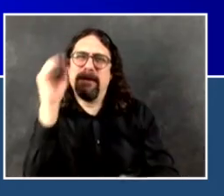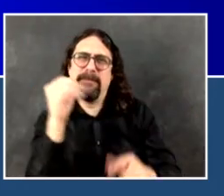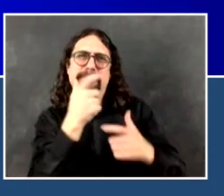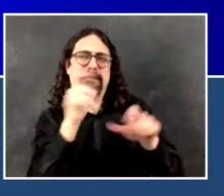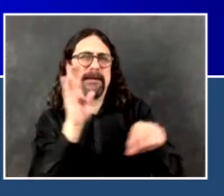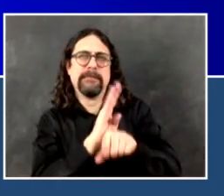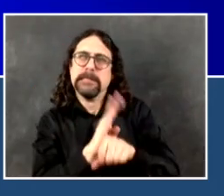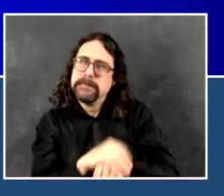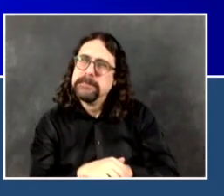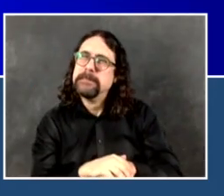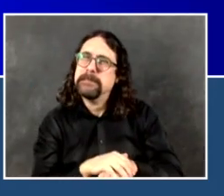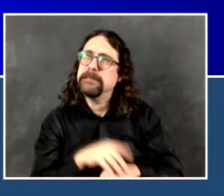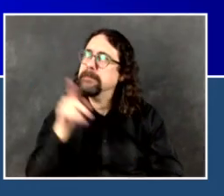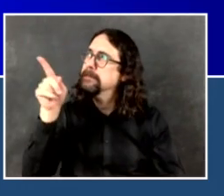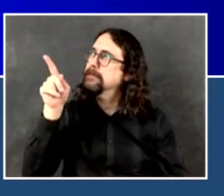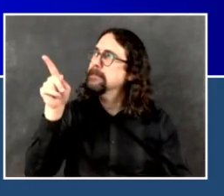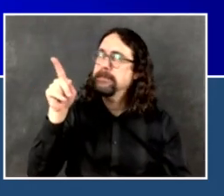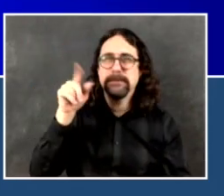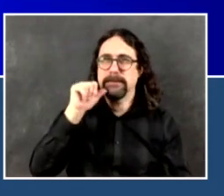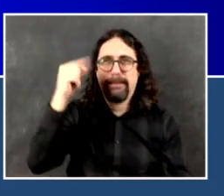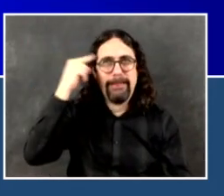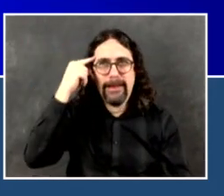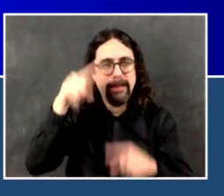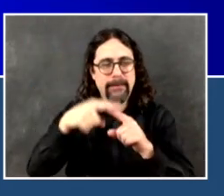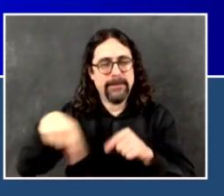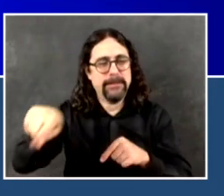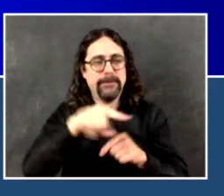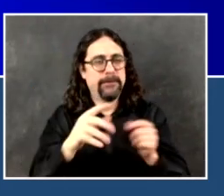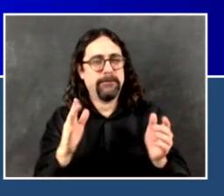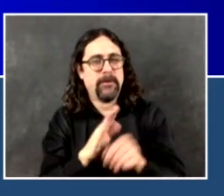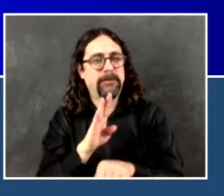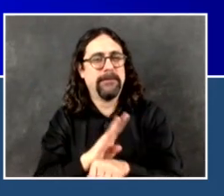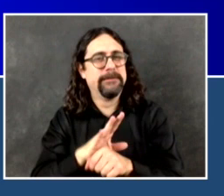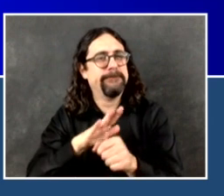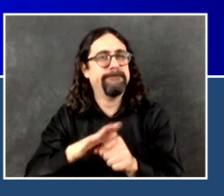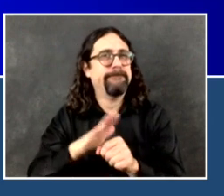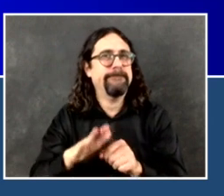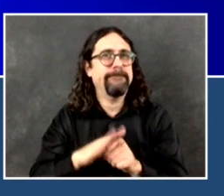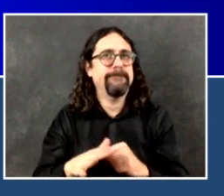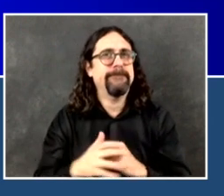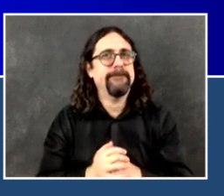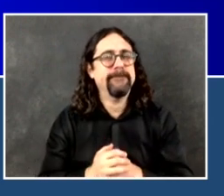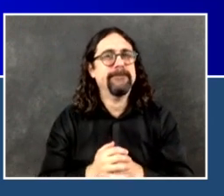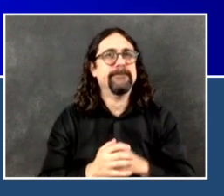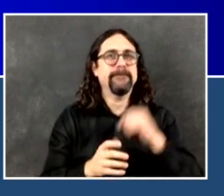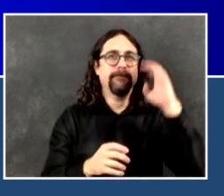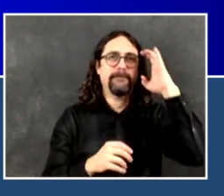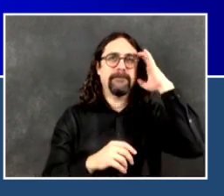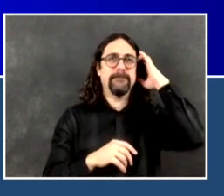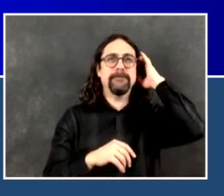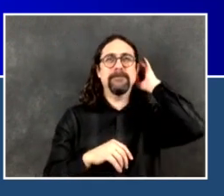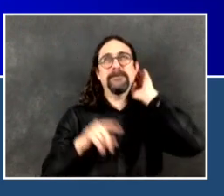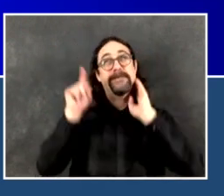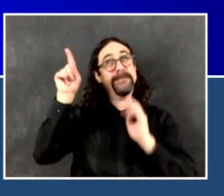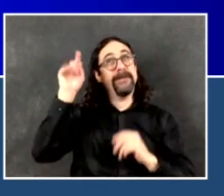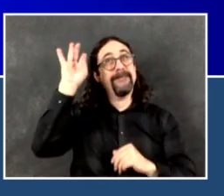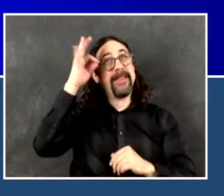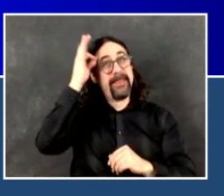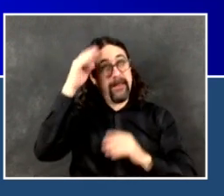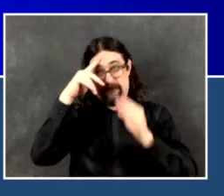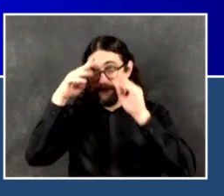the curve, but the focus has been all wrong. Our federal government was much quicker to bail out the